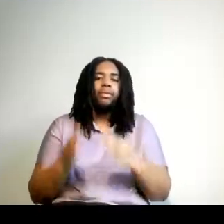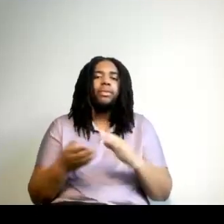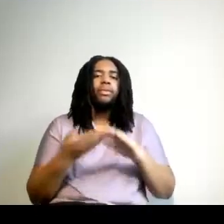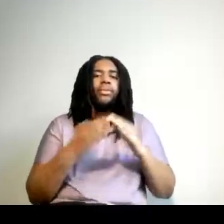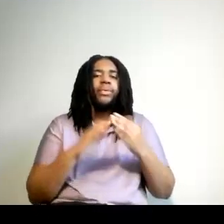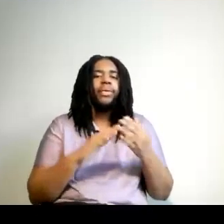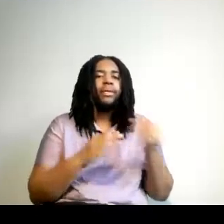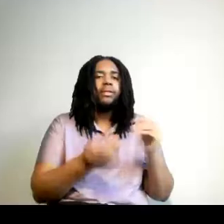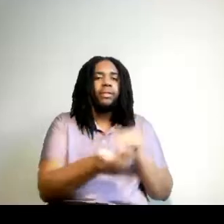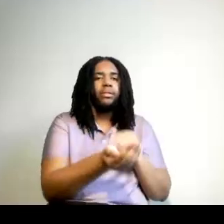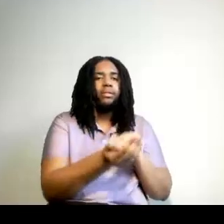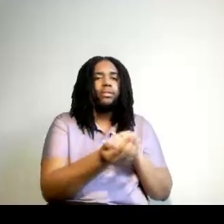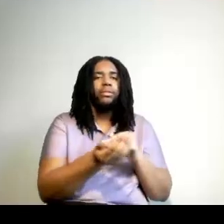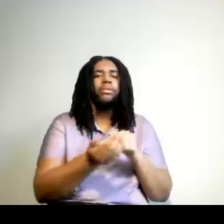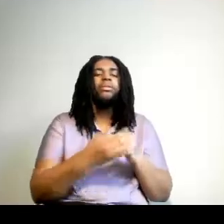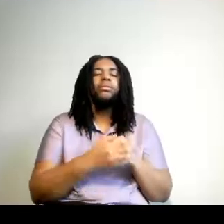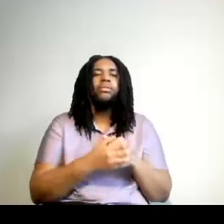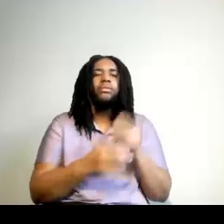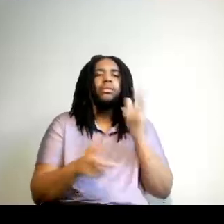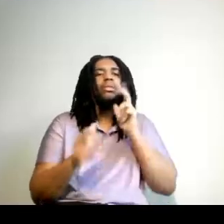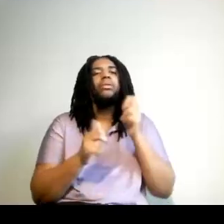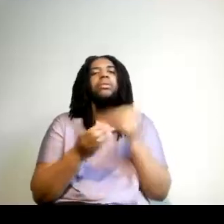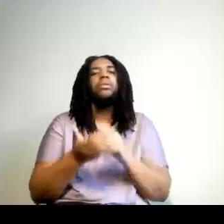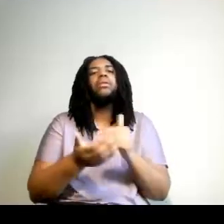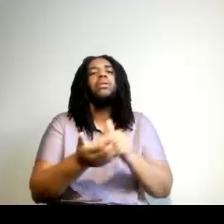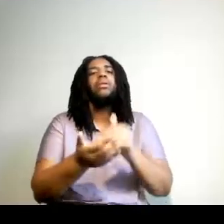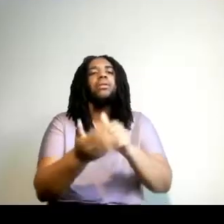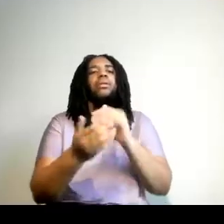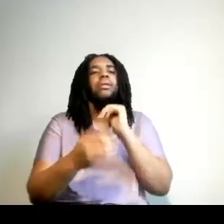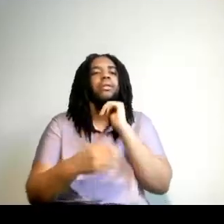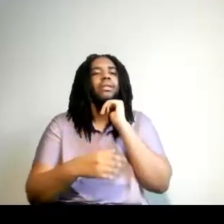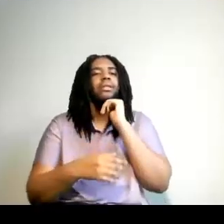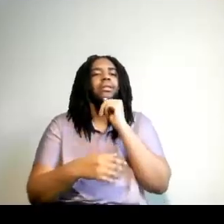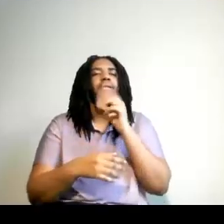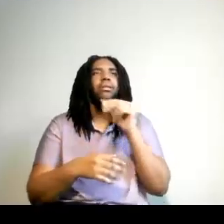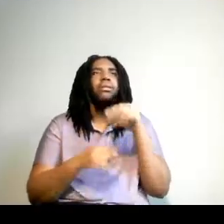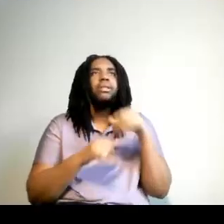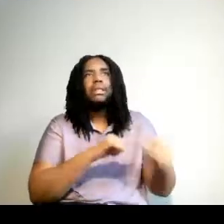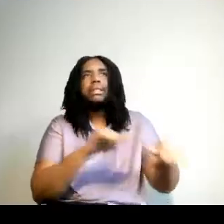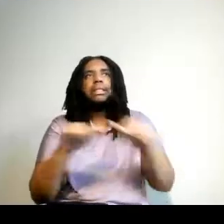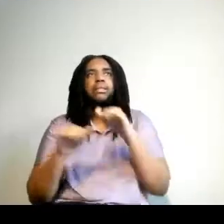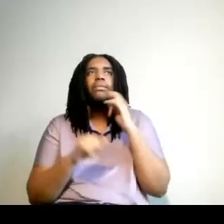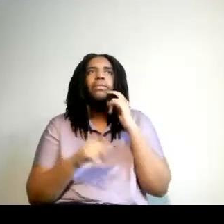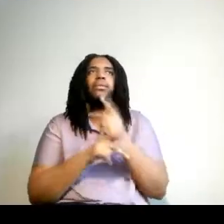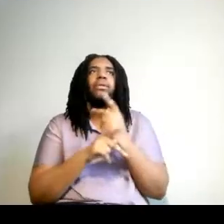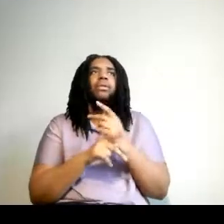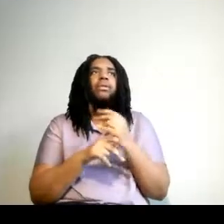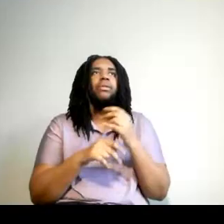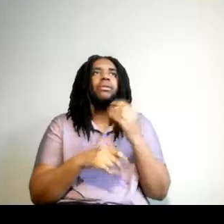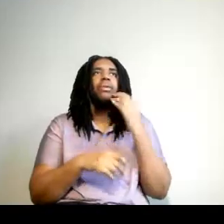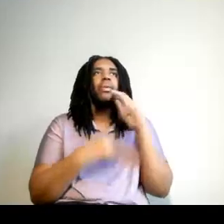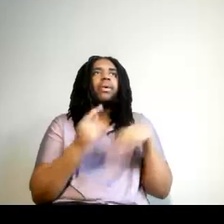community members, not having necessarily standards of care, knowing what kind of screenings they needed.